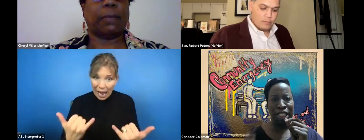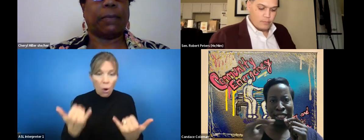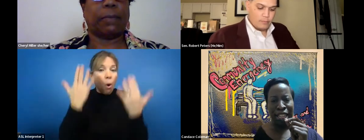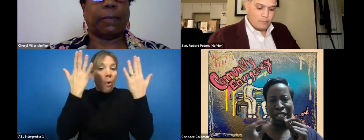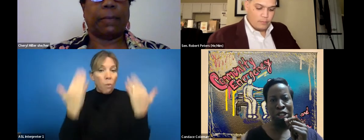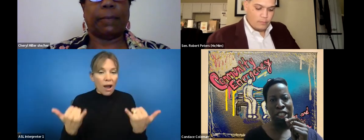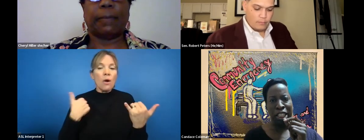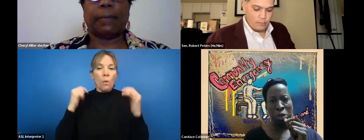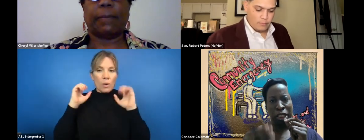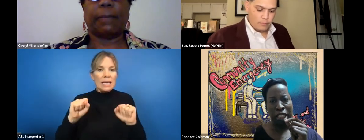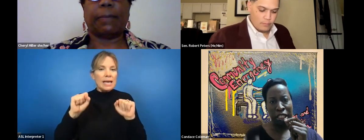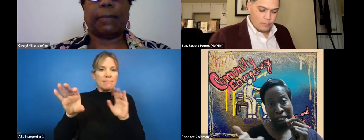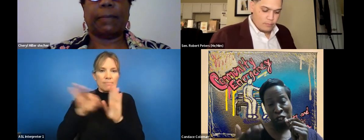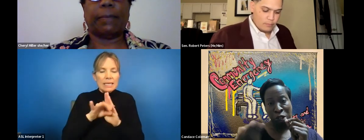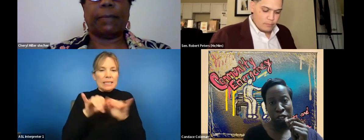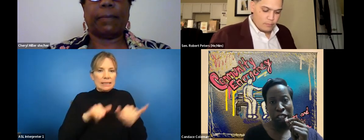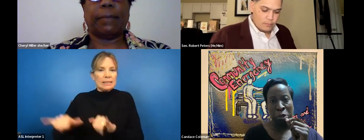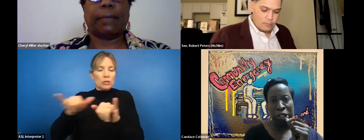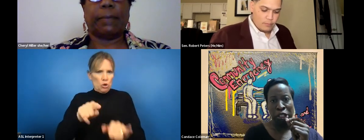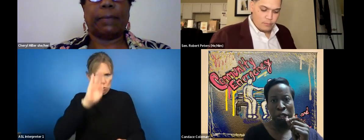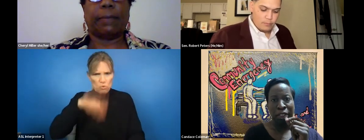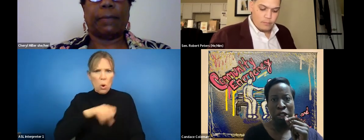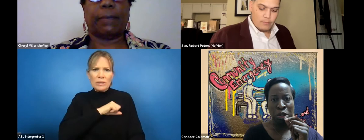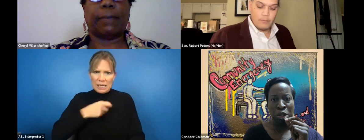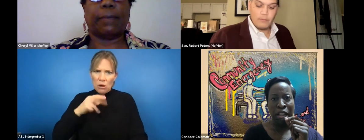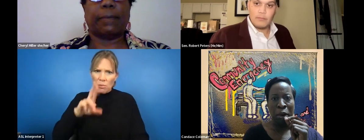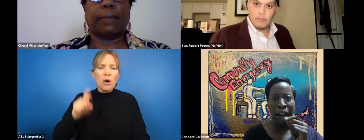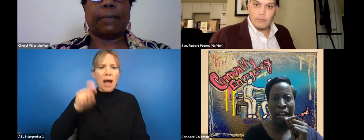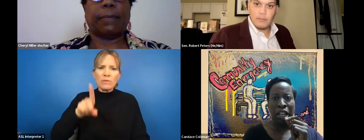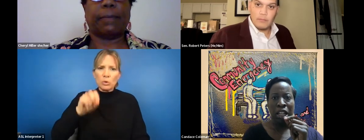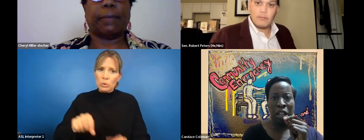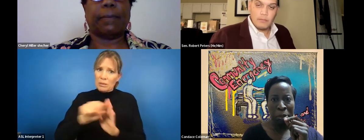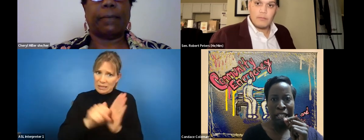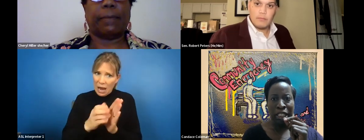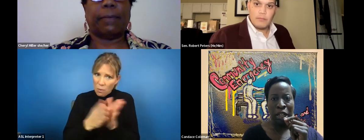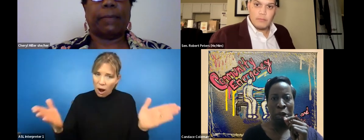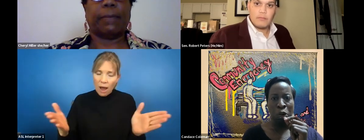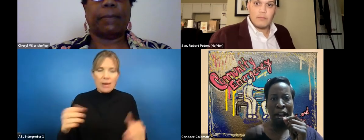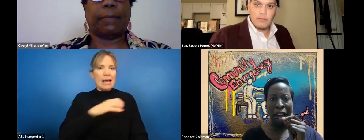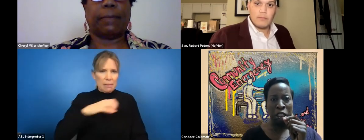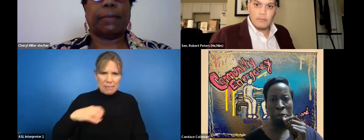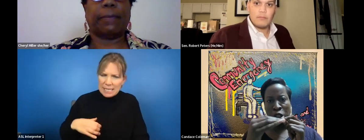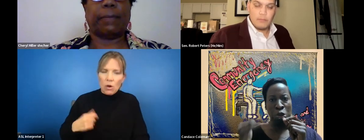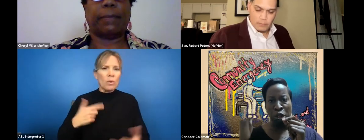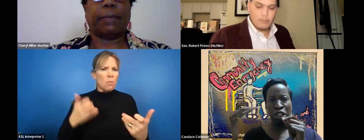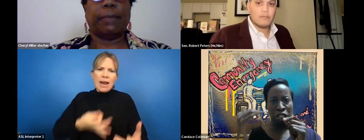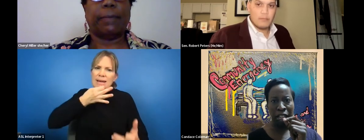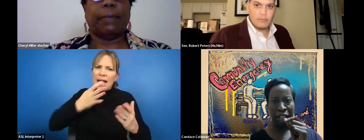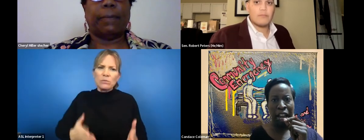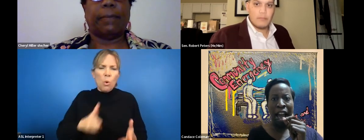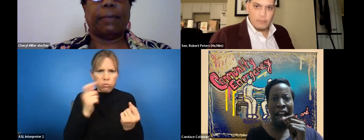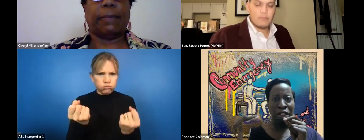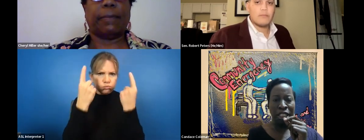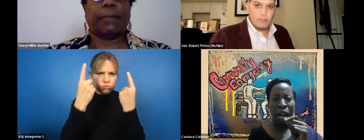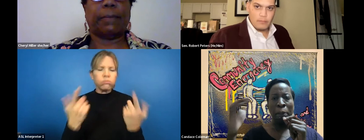we can set those standards. Because as you know, Senator Peters, we have to do those statewide committees, and we want experts who